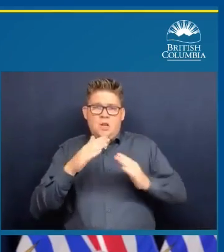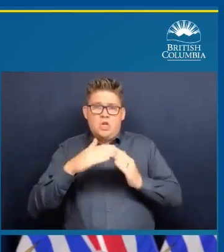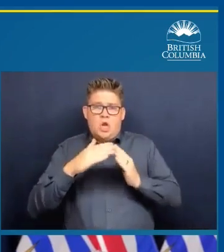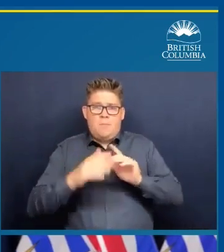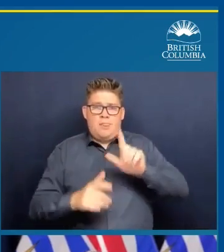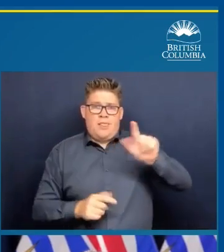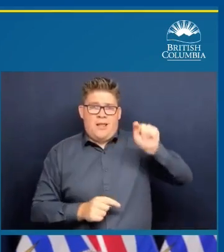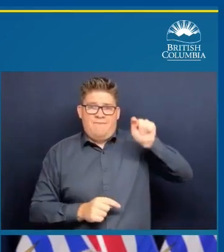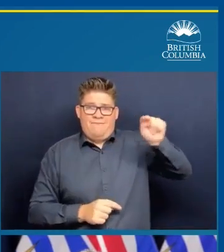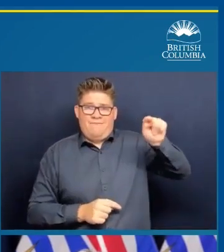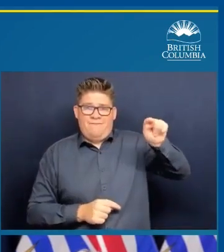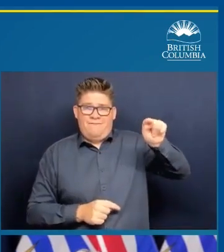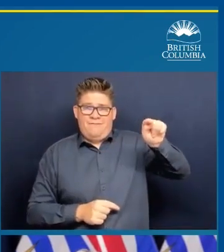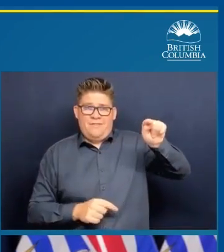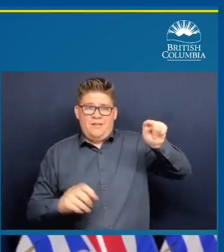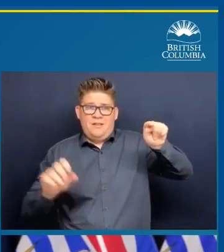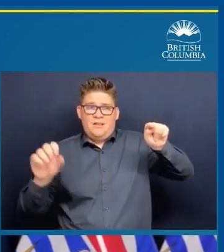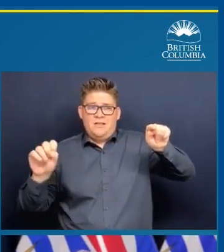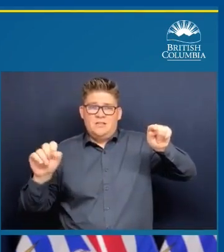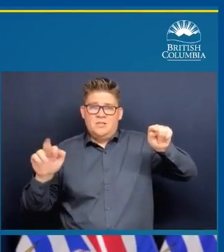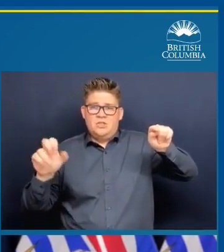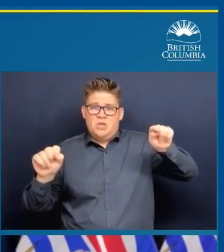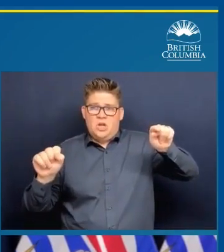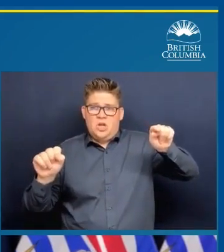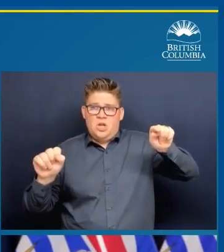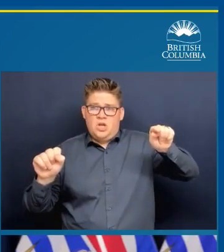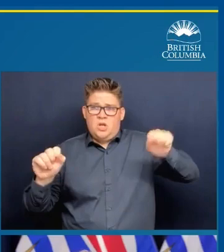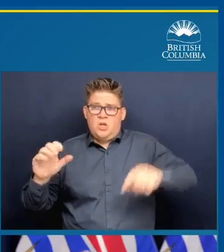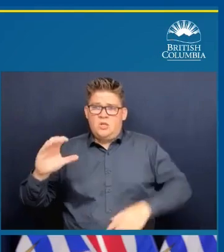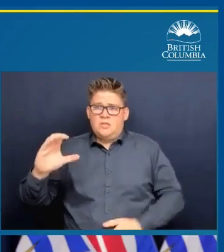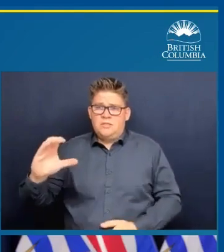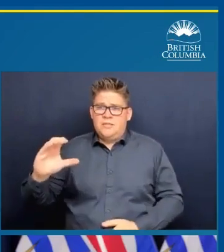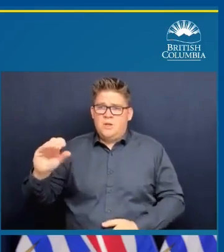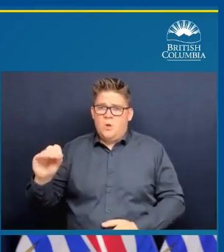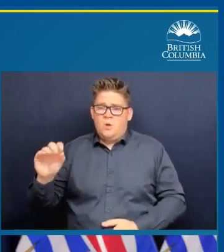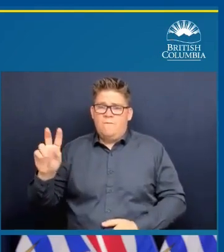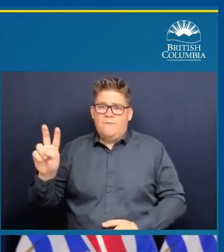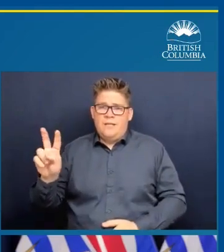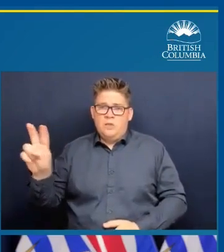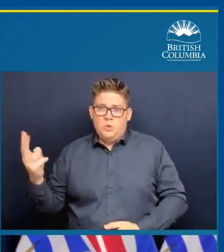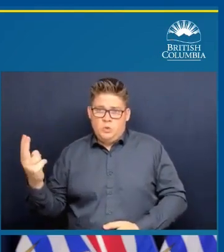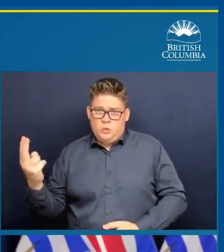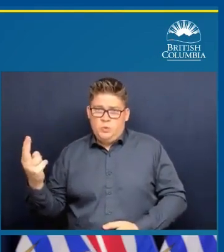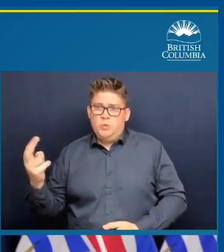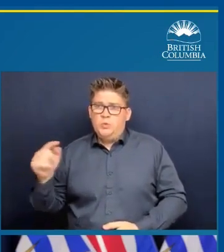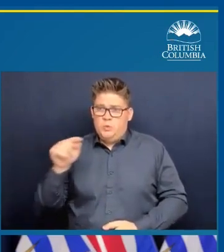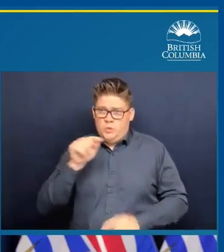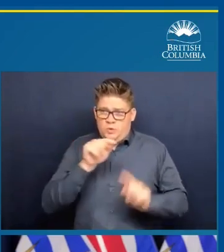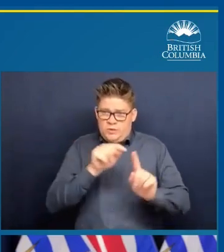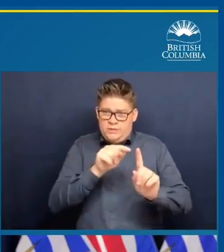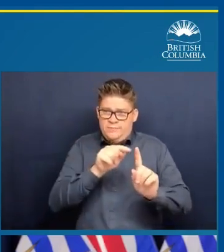SARS-CoV-2 included. And then if we take that out, because that was the large proportion, we saw lots of younger people